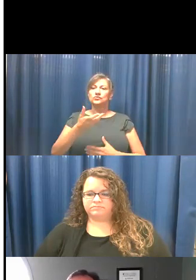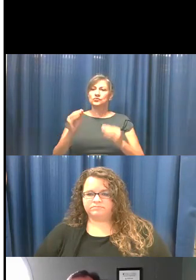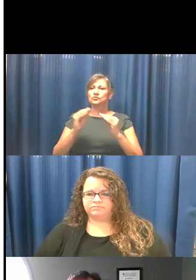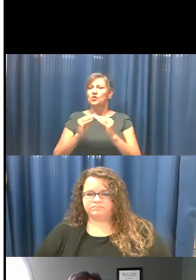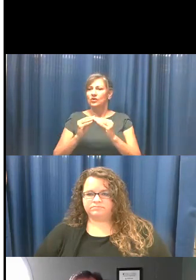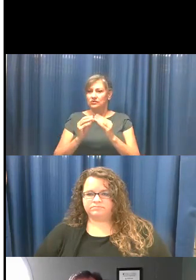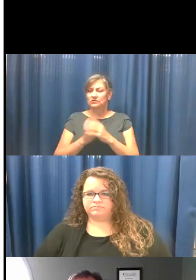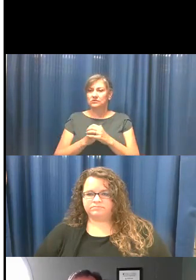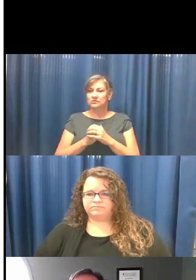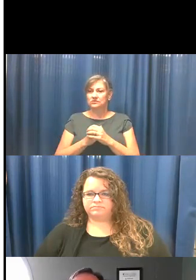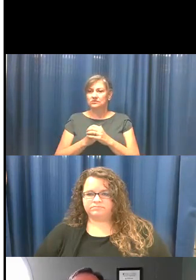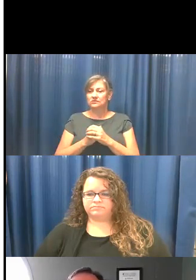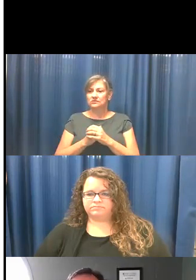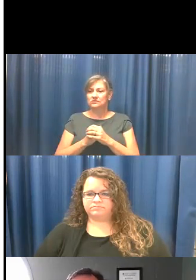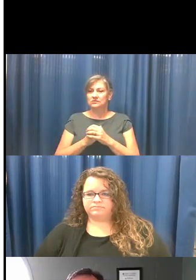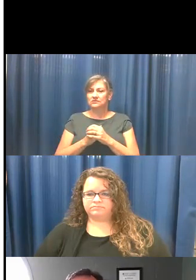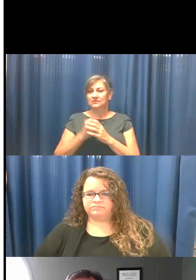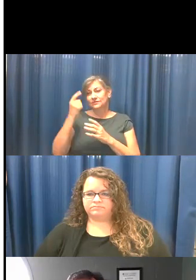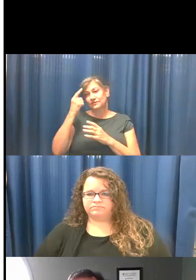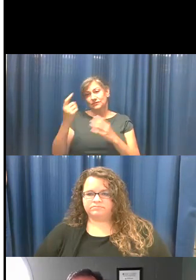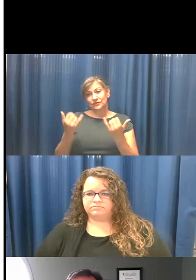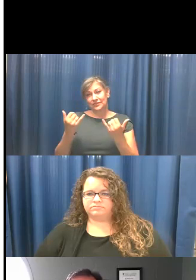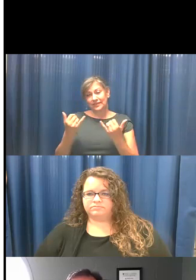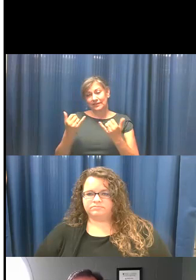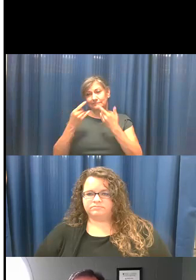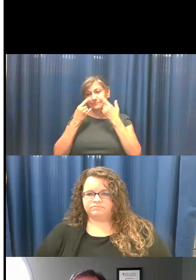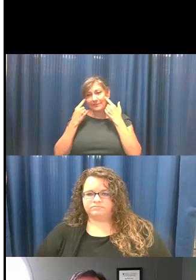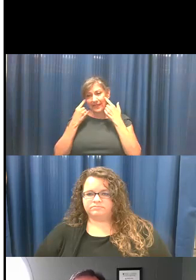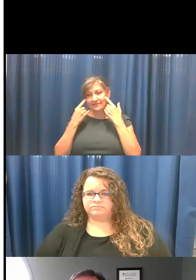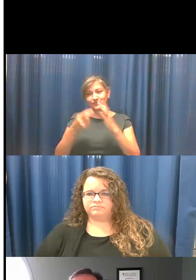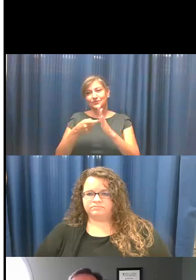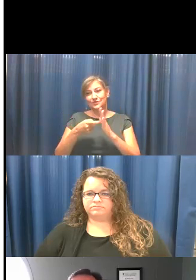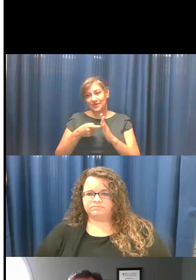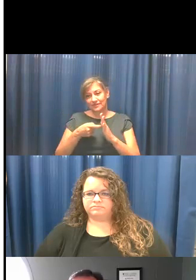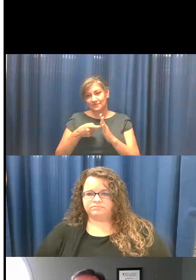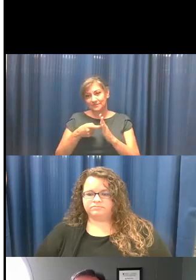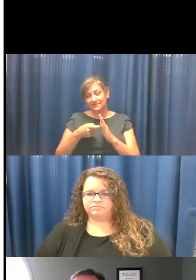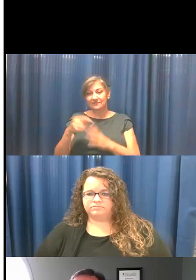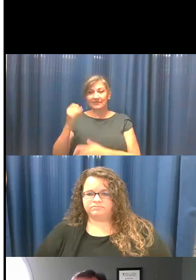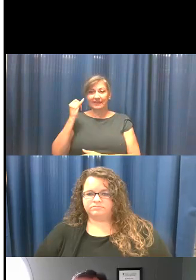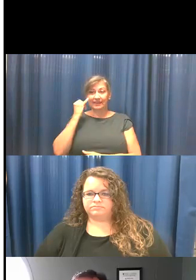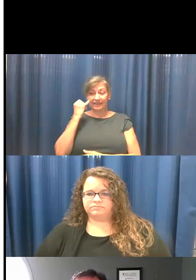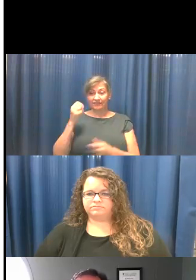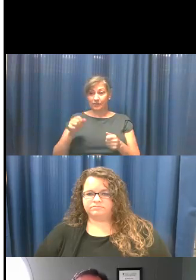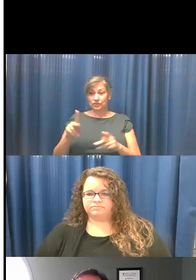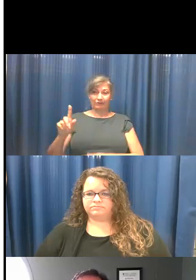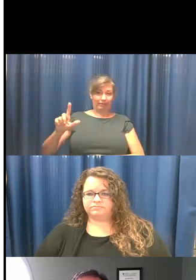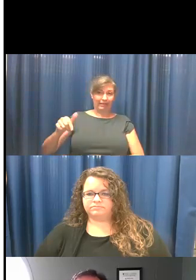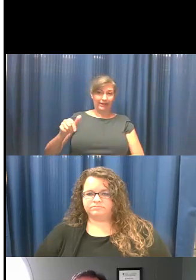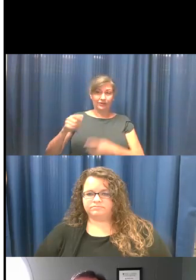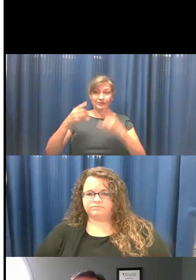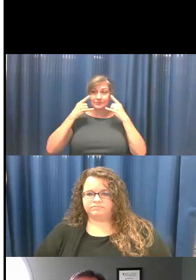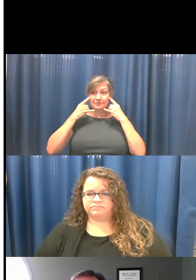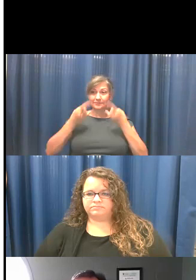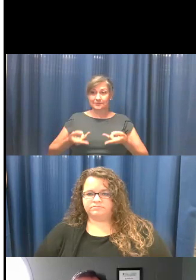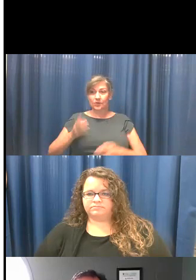So for the time being, masks will be required. If we have an opportunity to pull this back, we certainly